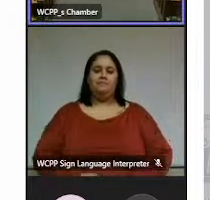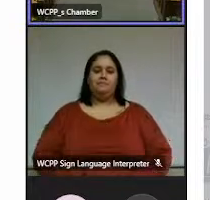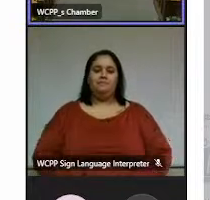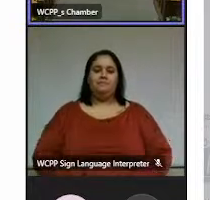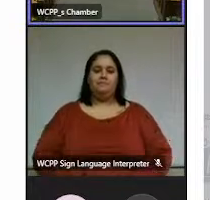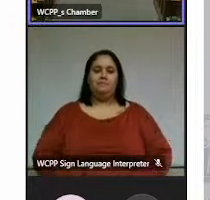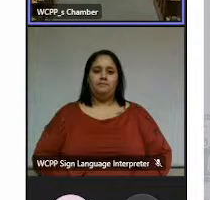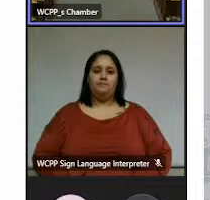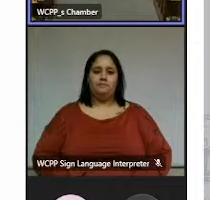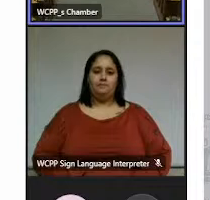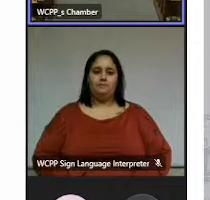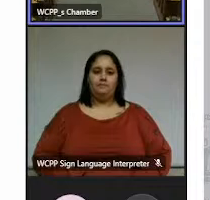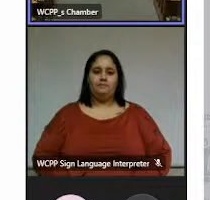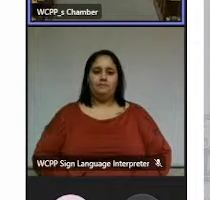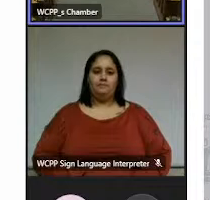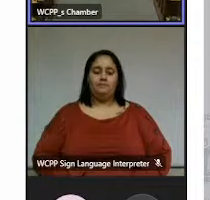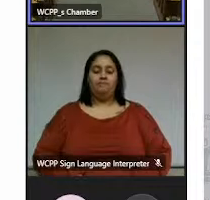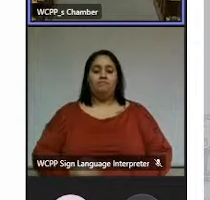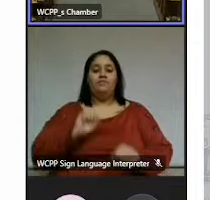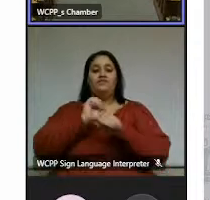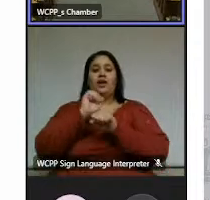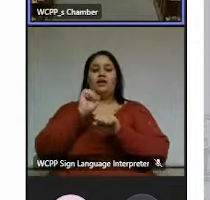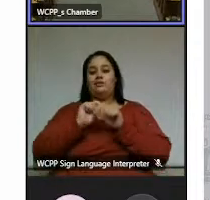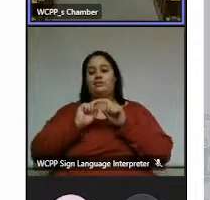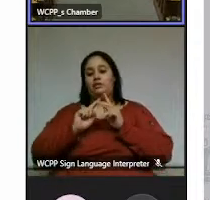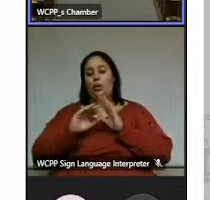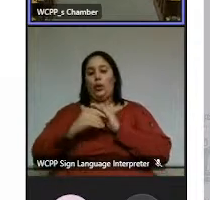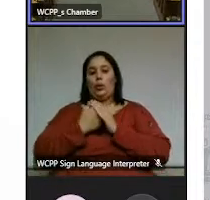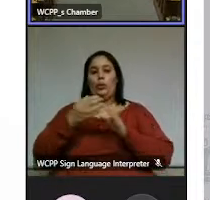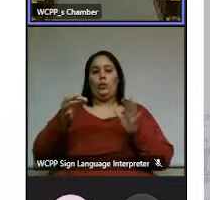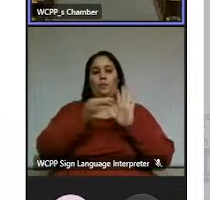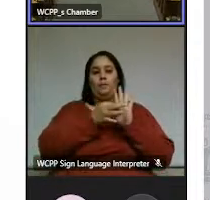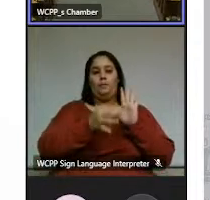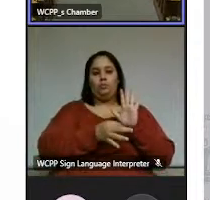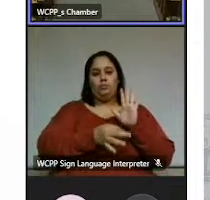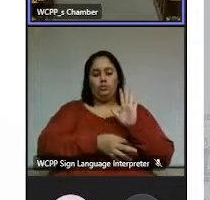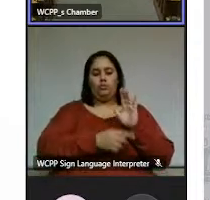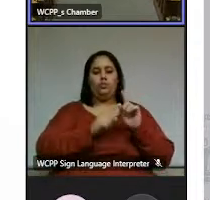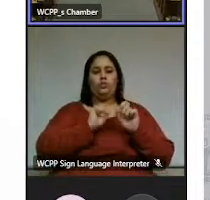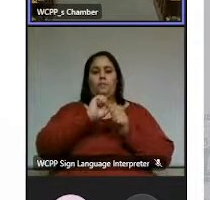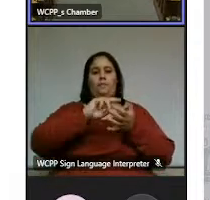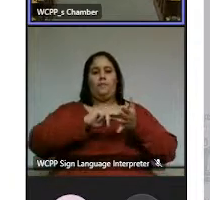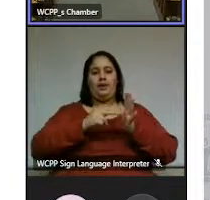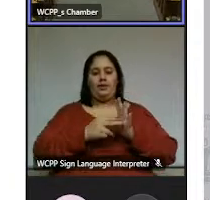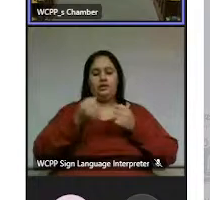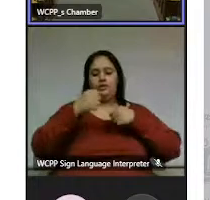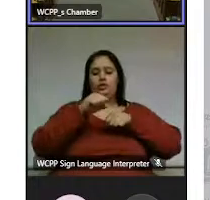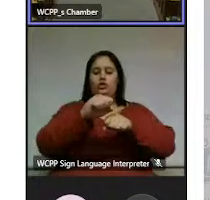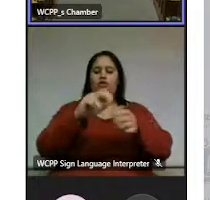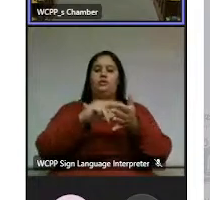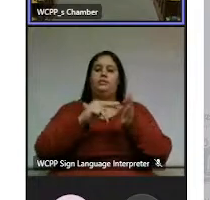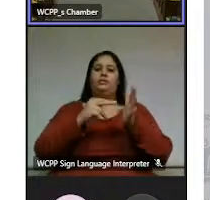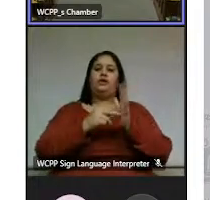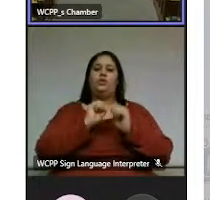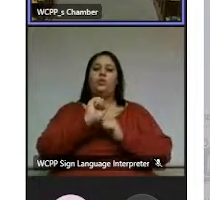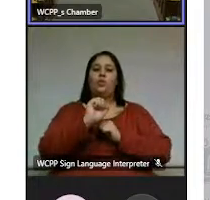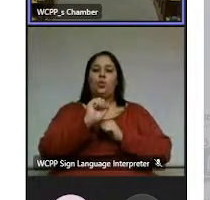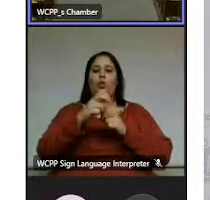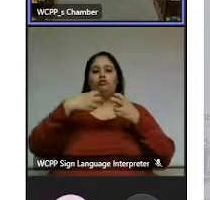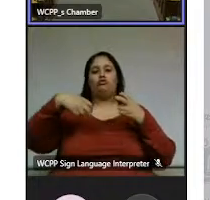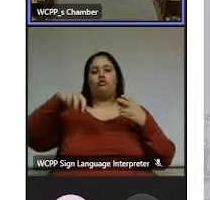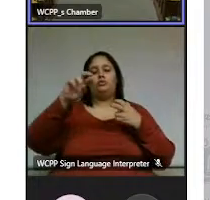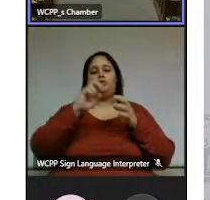Now, other functions which are new in the bill is planning. Strategic planning or transport system